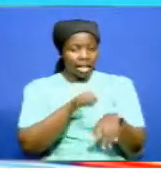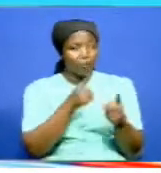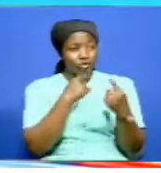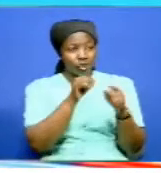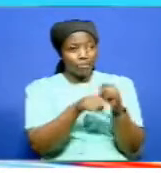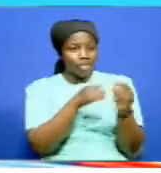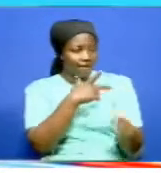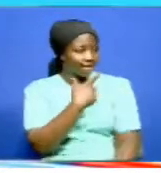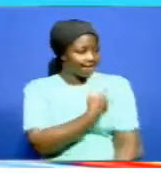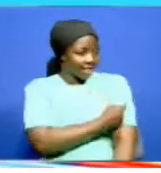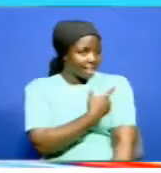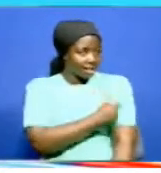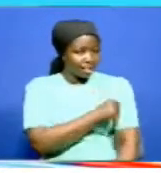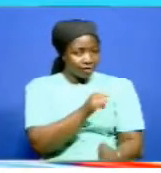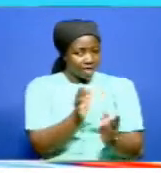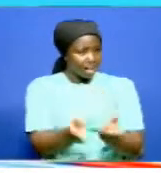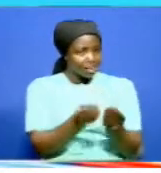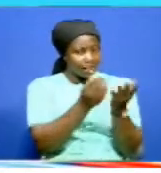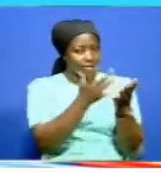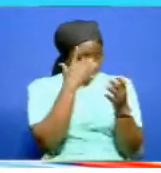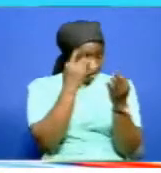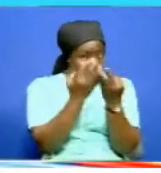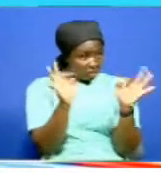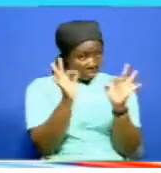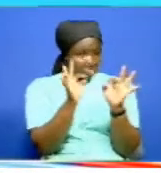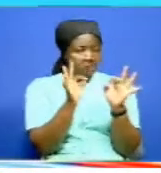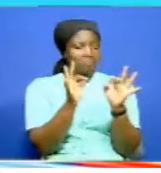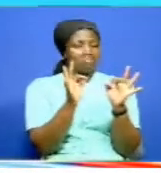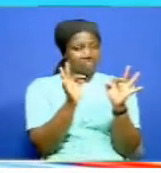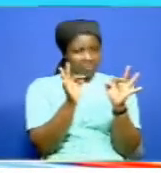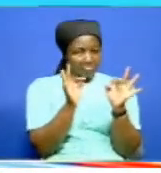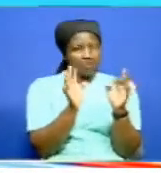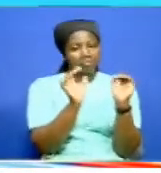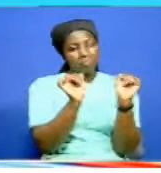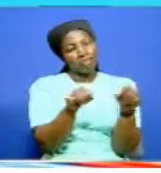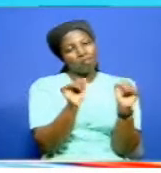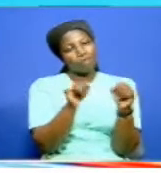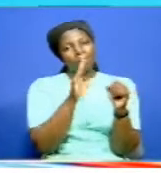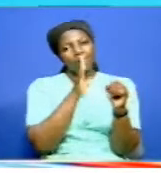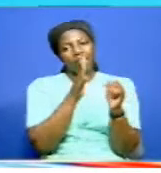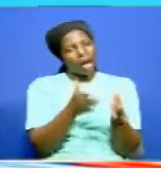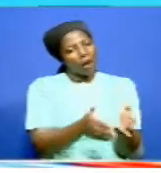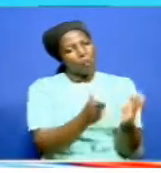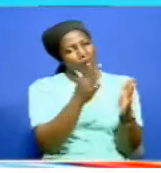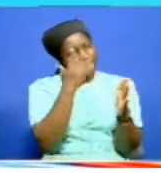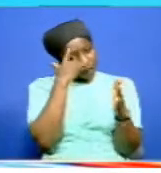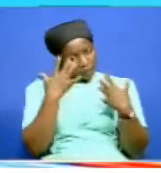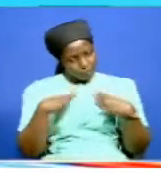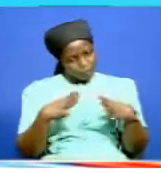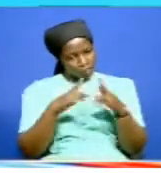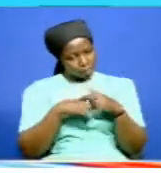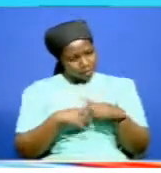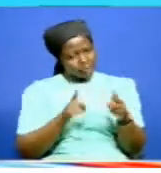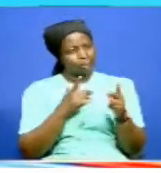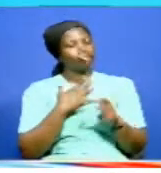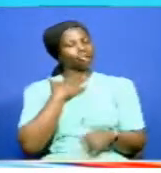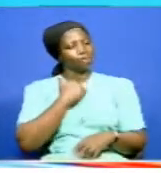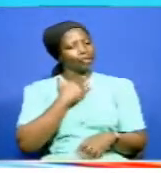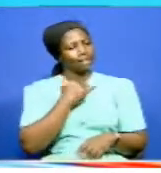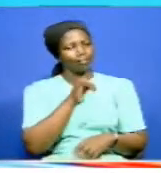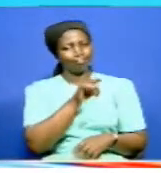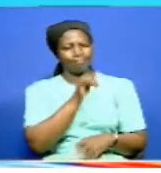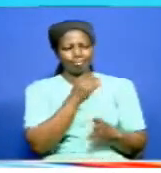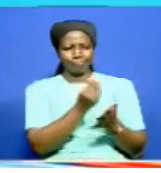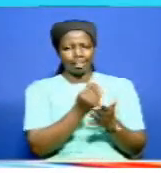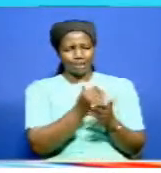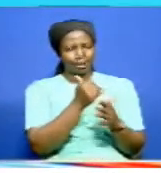vaccines that are being offered for free, it could be a channel for people to start salivating over the money that